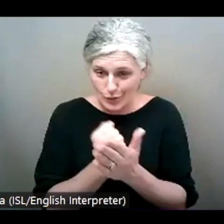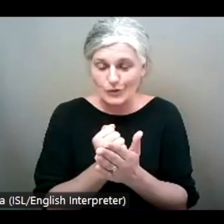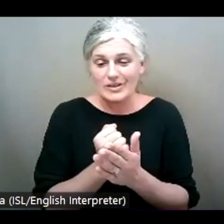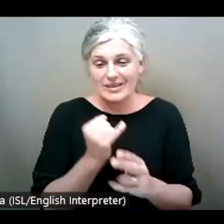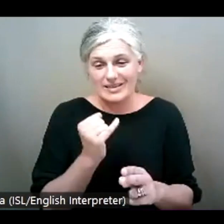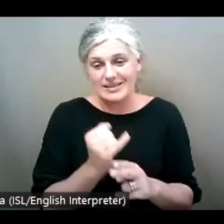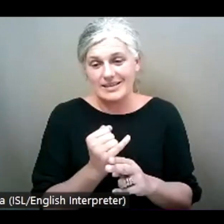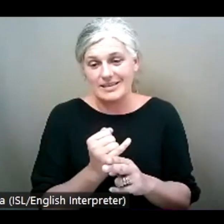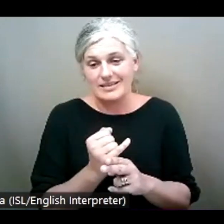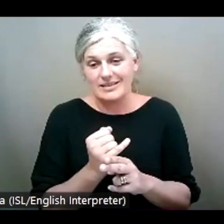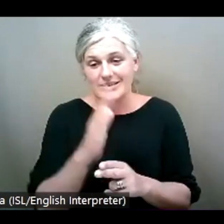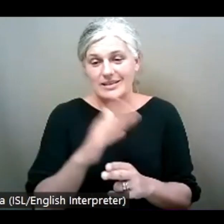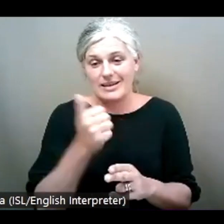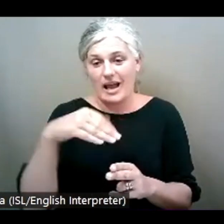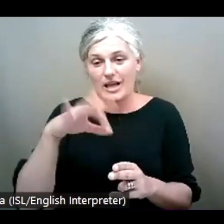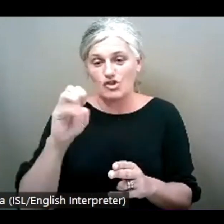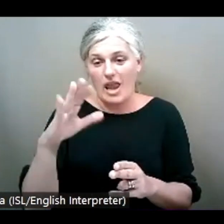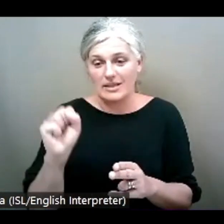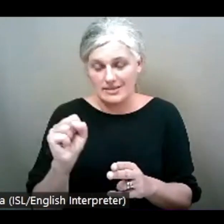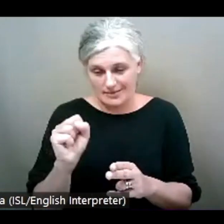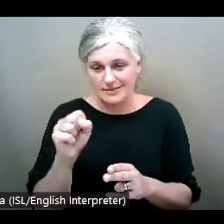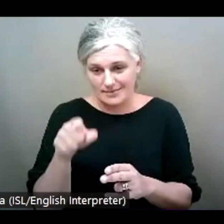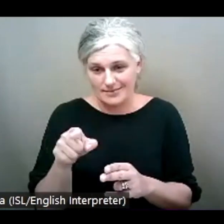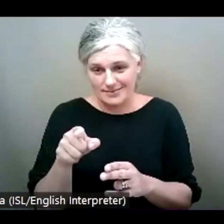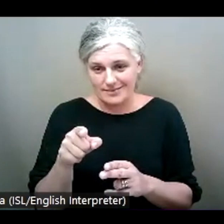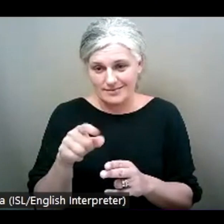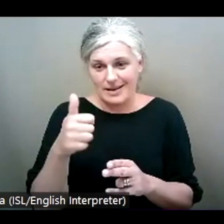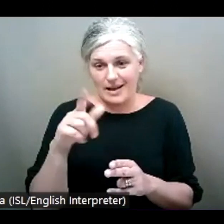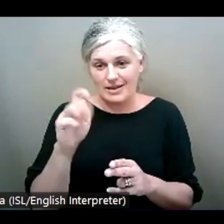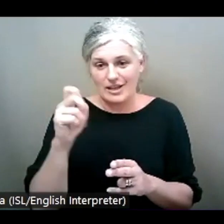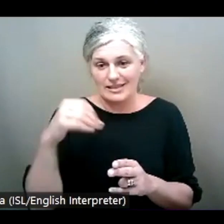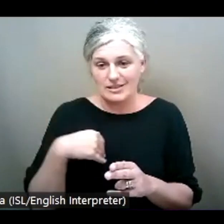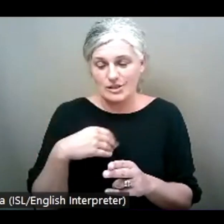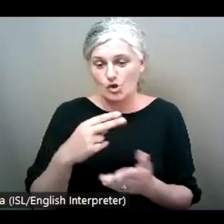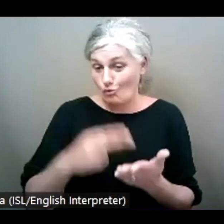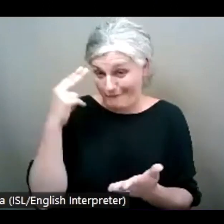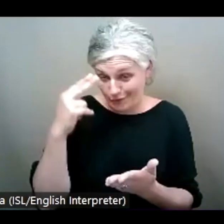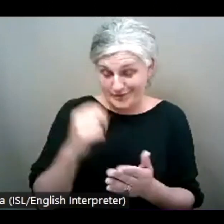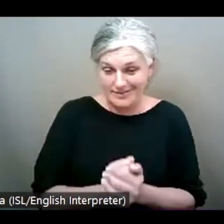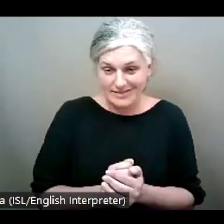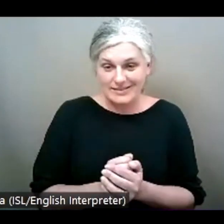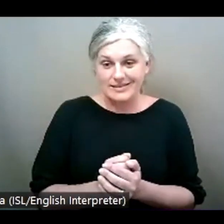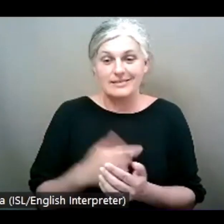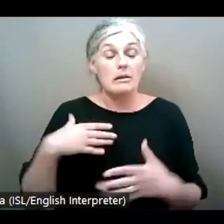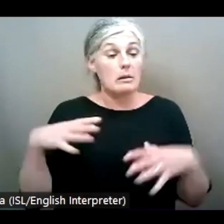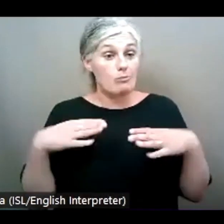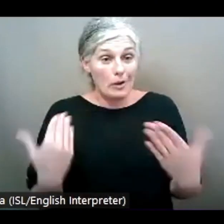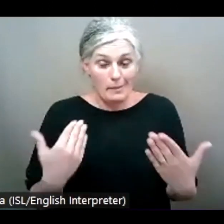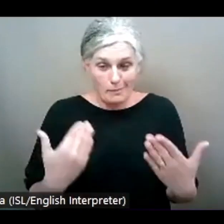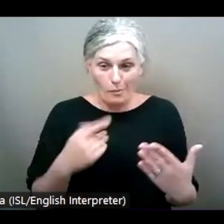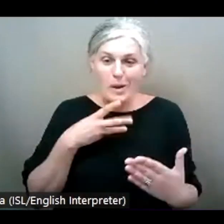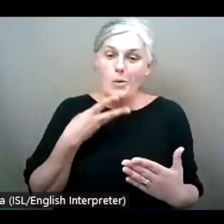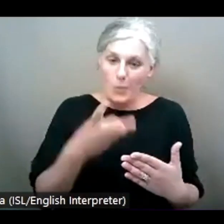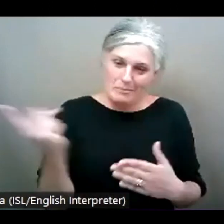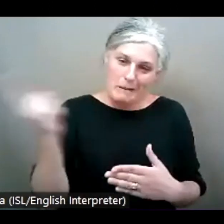in St. Angela's, which is now the Atlantis University. So I've taken a break at the moment, but I'm going to be going